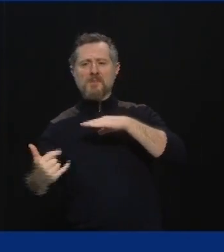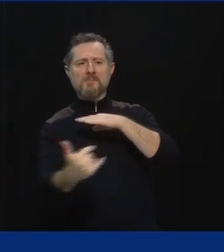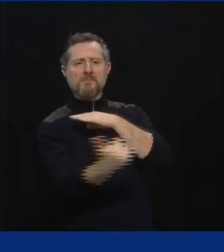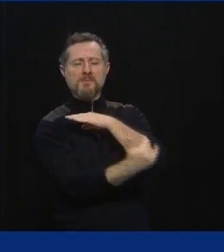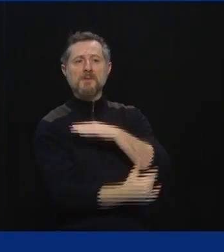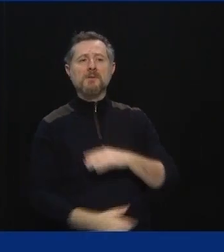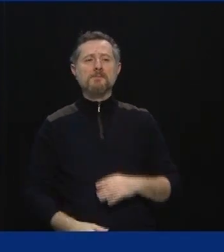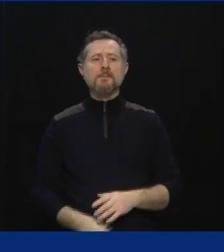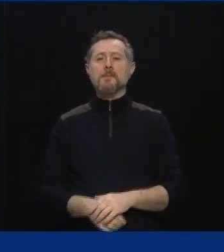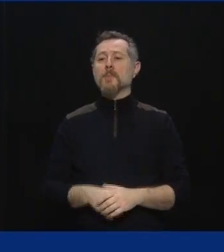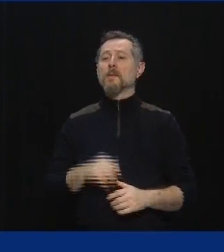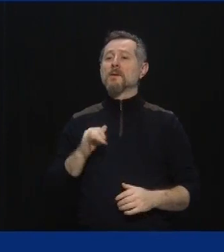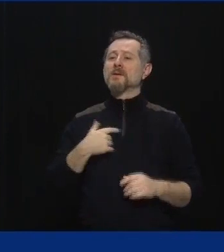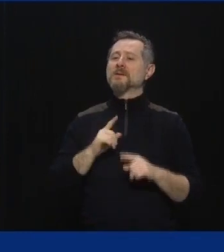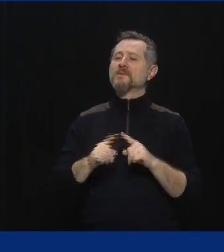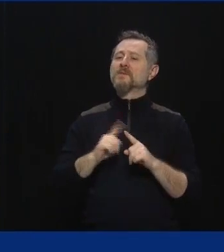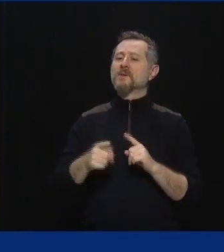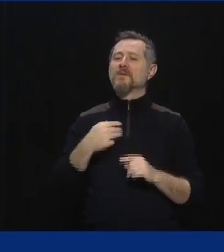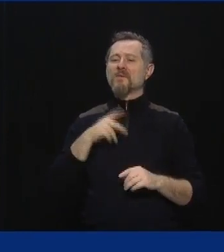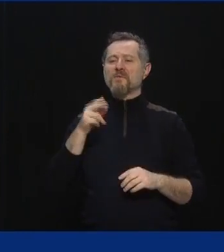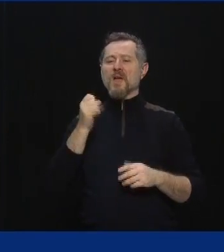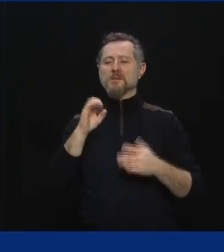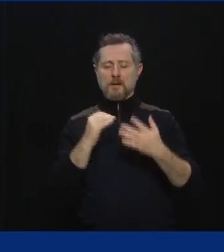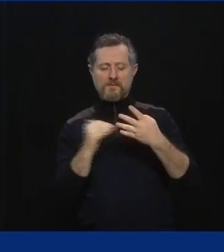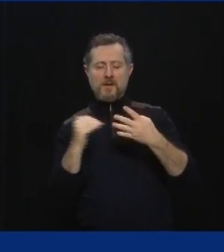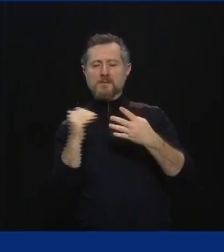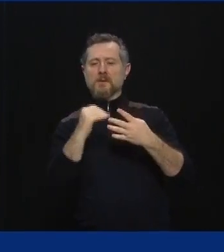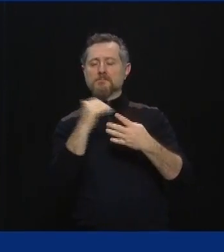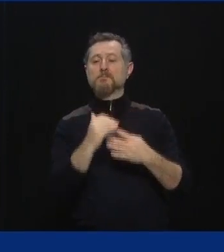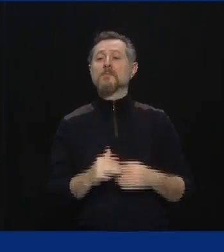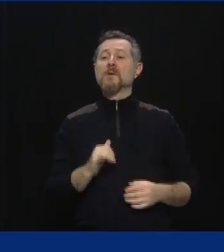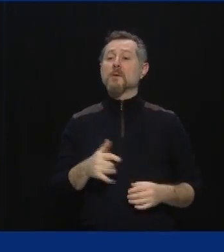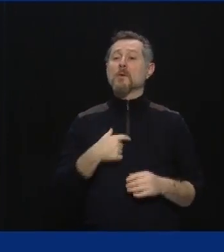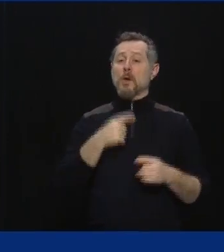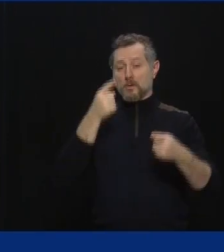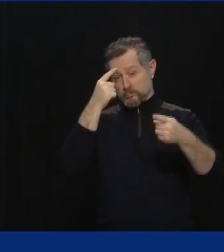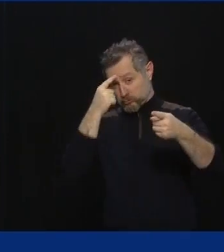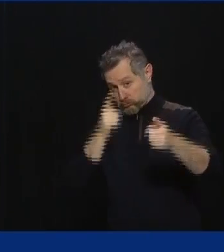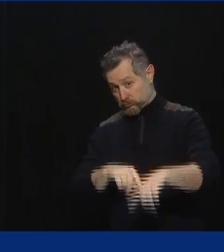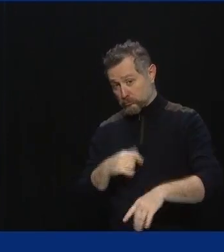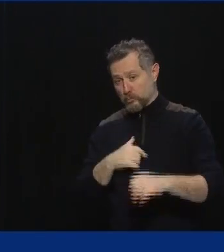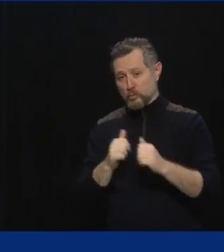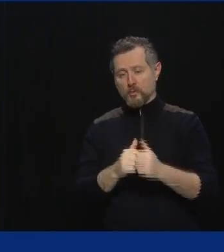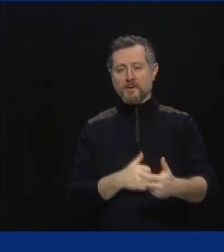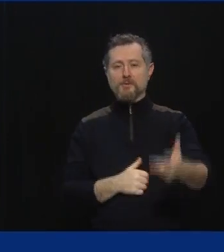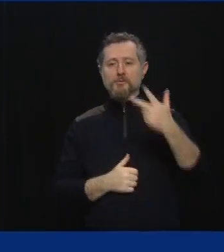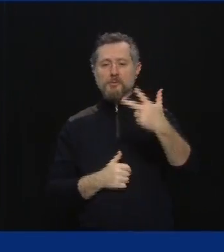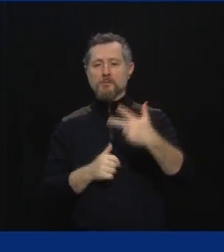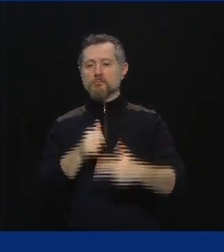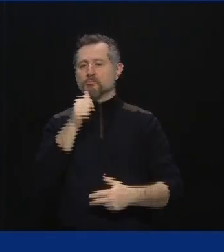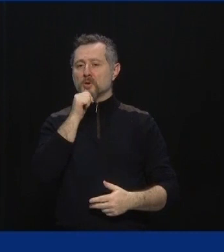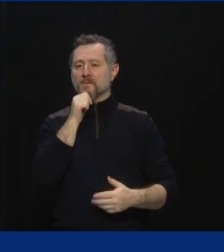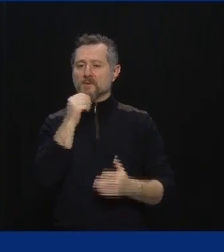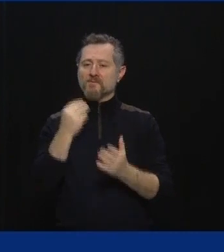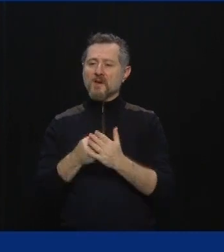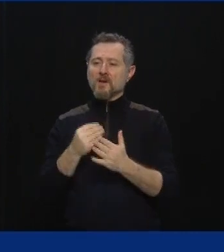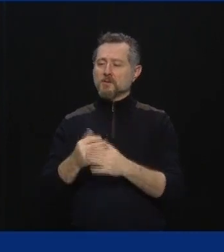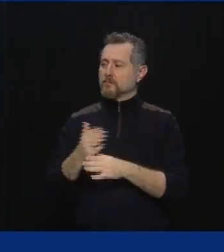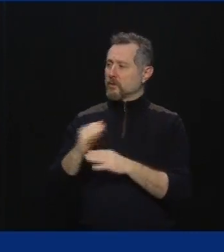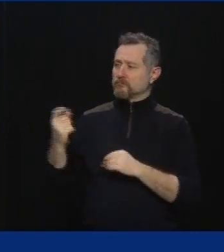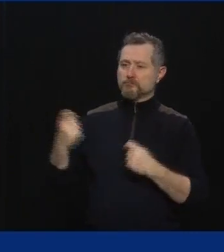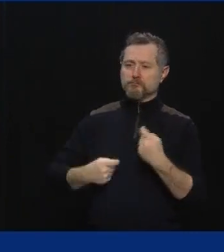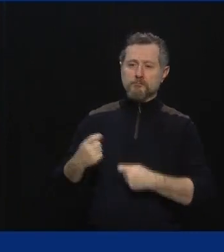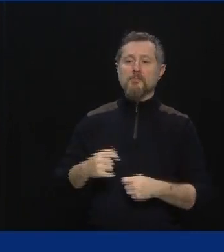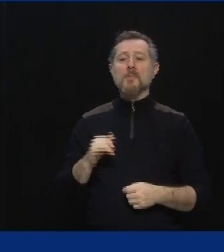built in phases. The agreement which we have reached with a consortium of three private financial partners, which is subject to